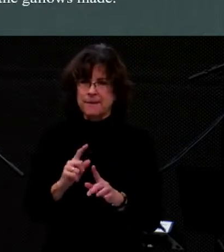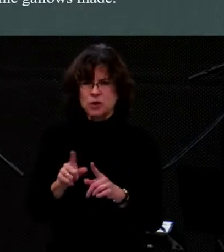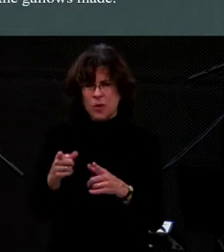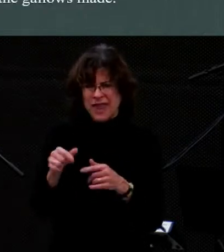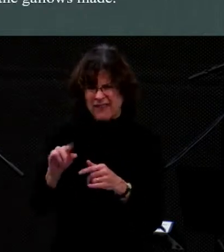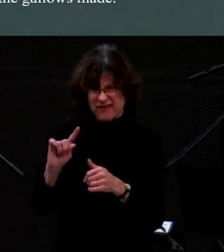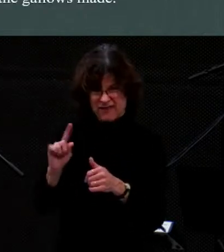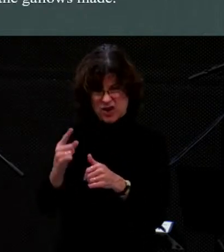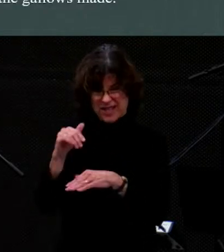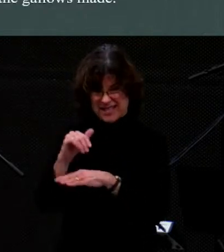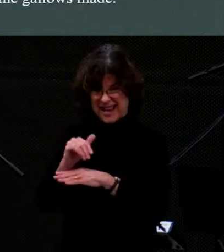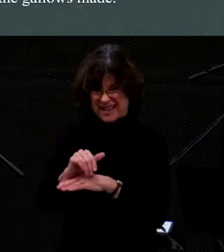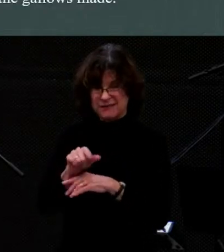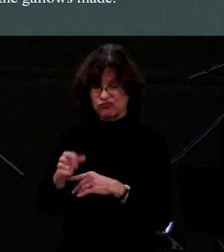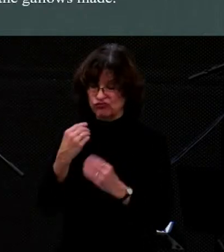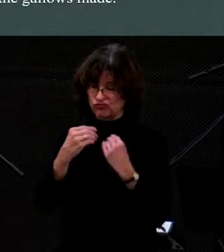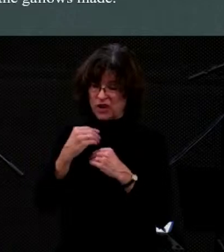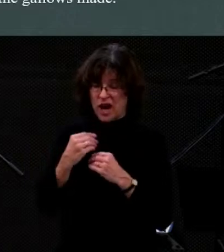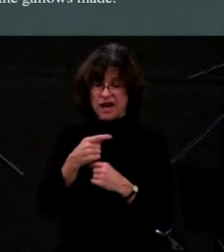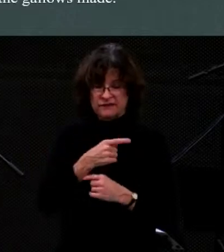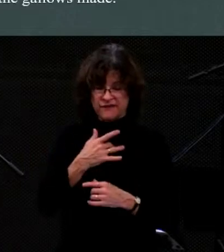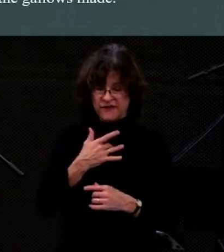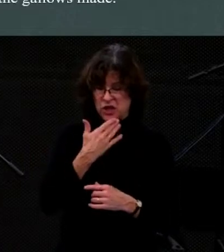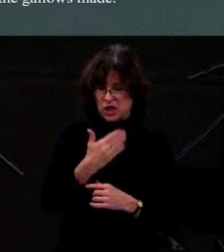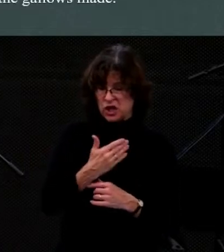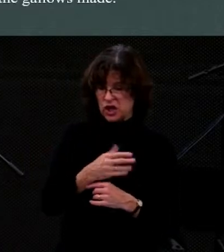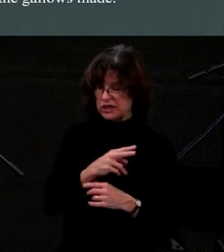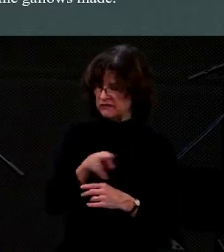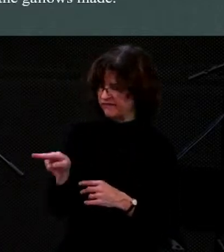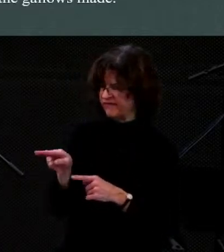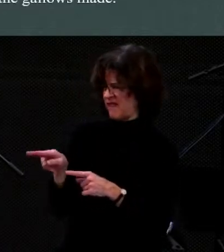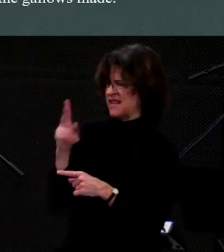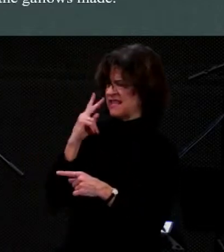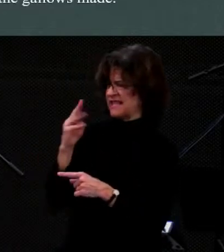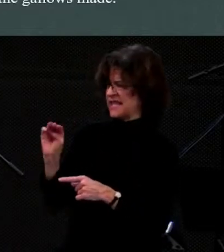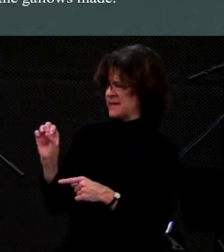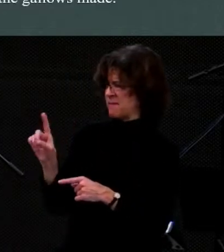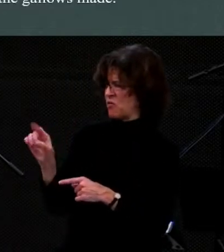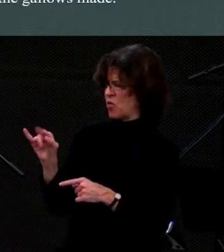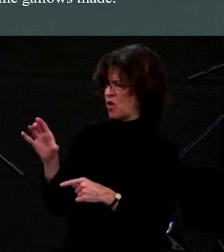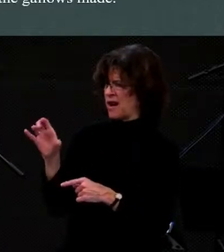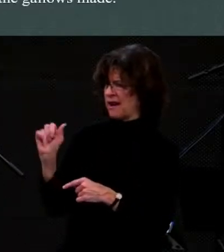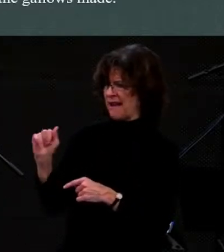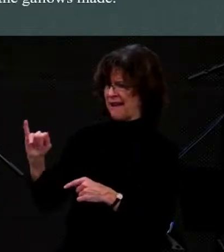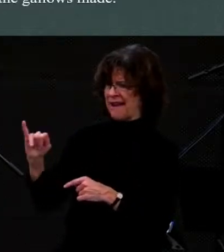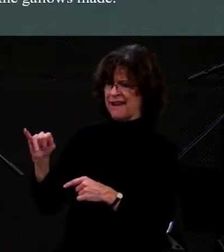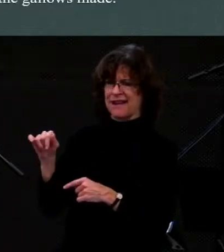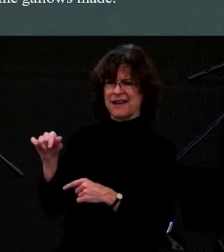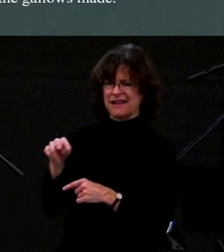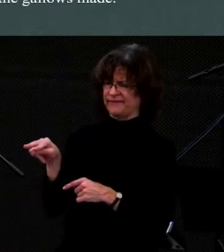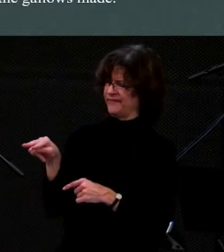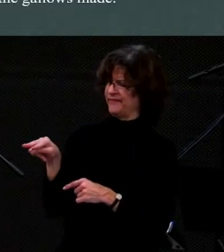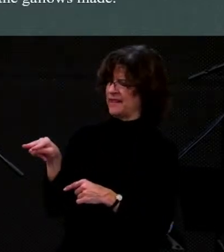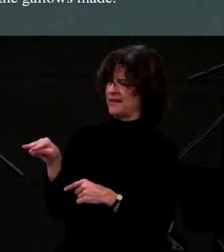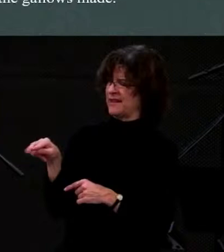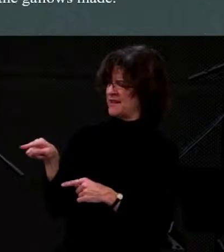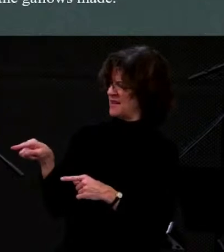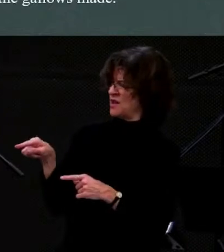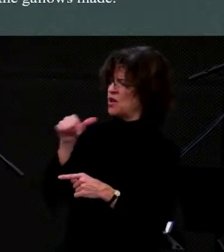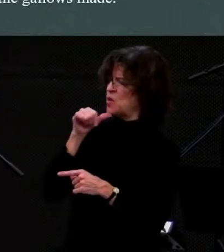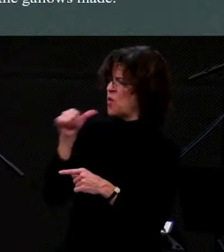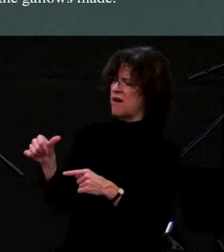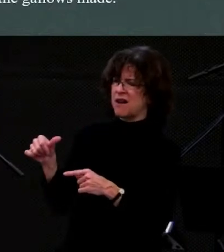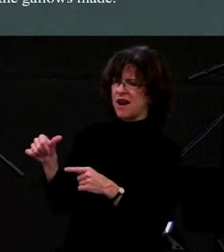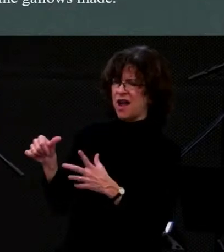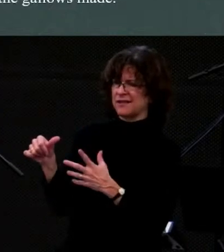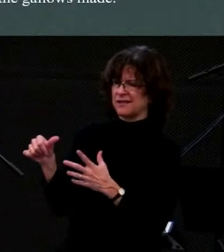And whereas everybody else around Haman trembles and bows near or stands in order to respect him, Mordecai seems very